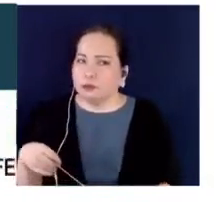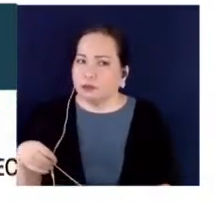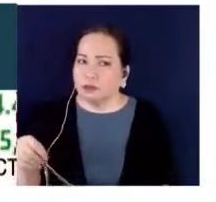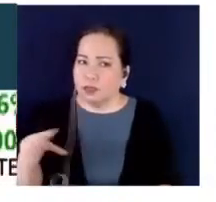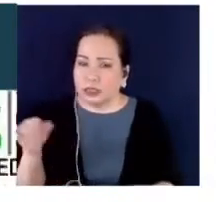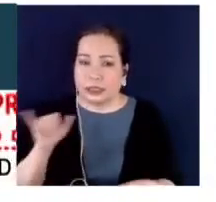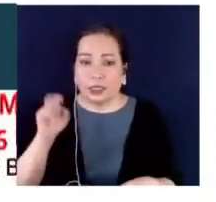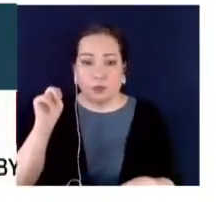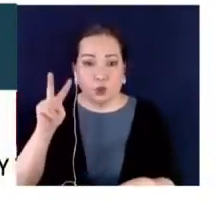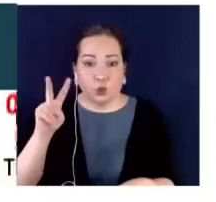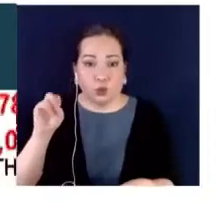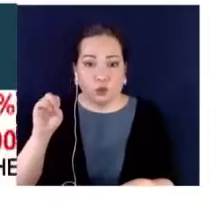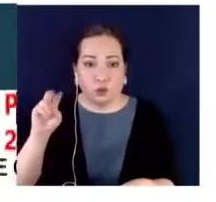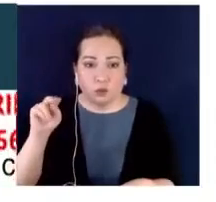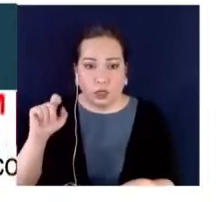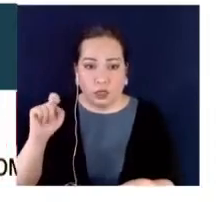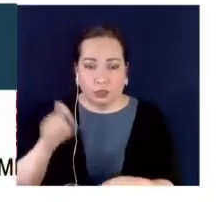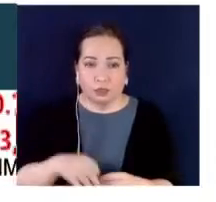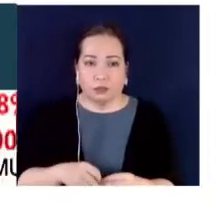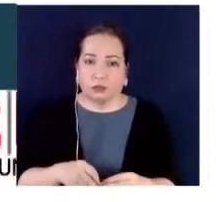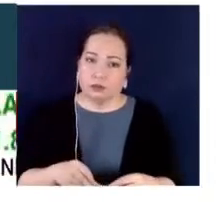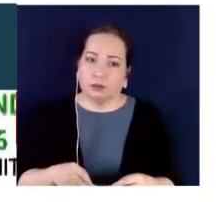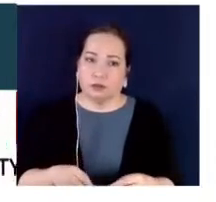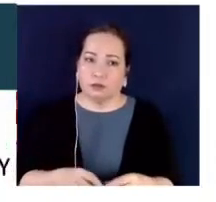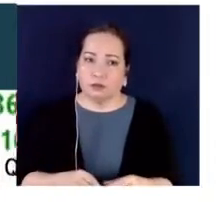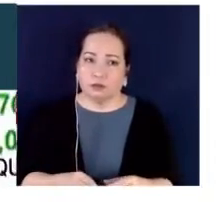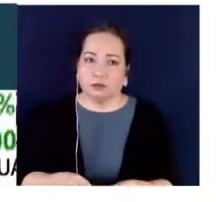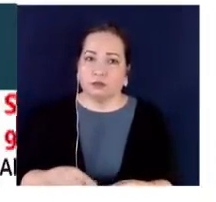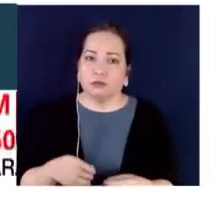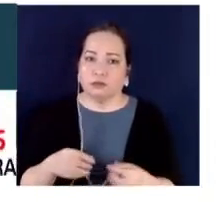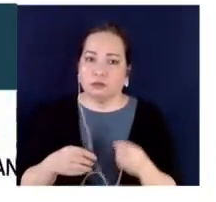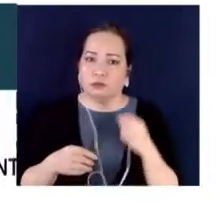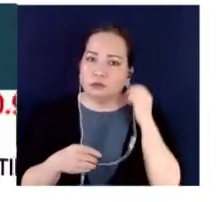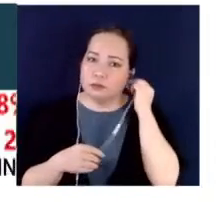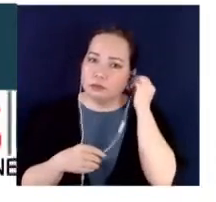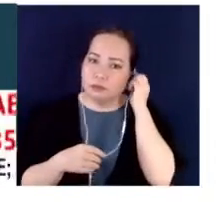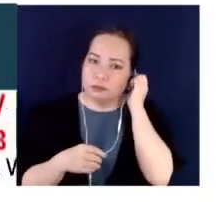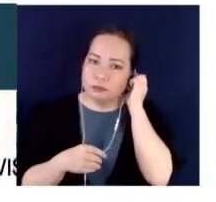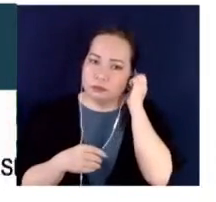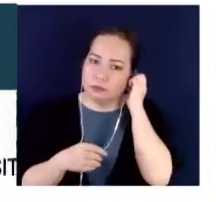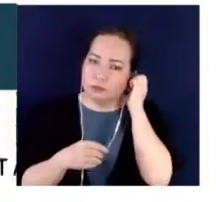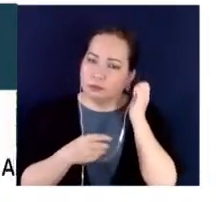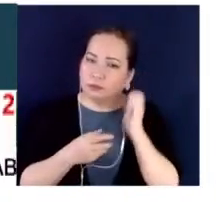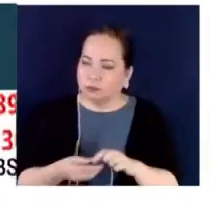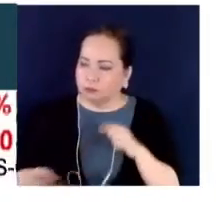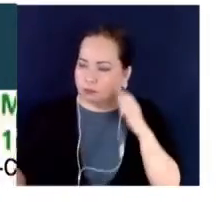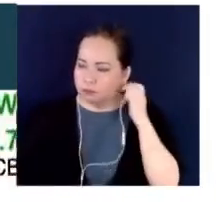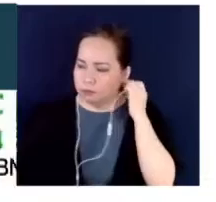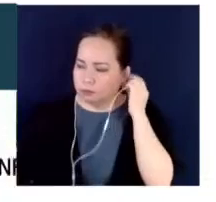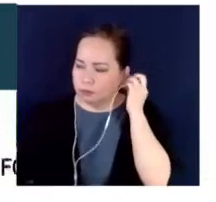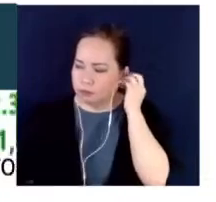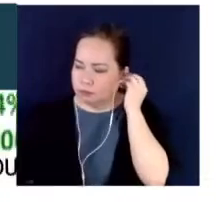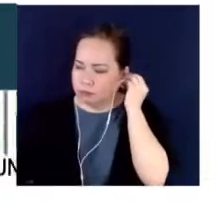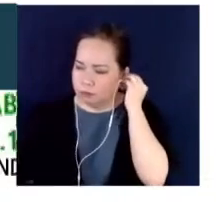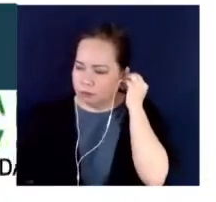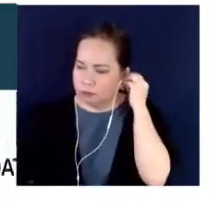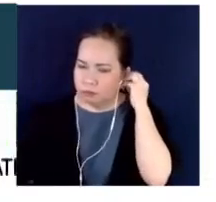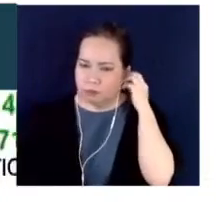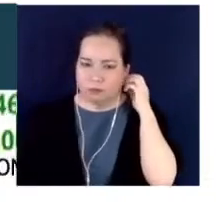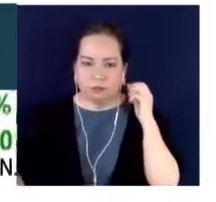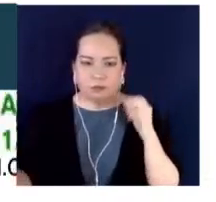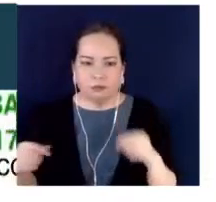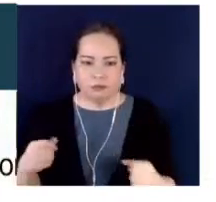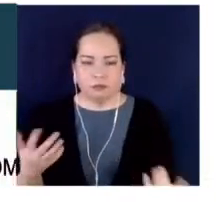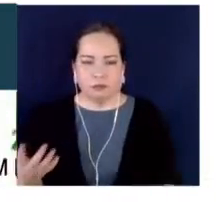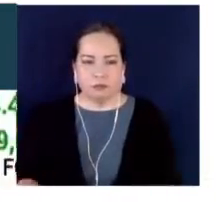private sector, the tripartite is being done and mirroring basically the first and second agreements that were done already. So yeah, I'm